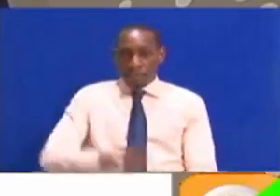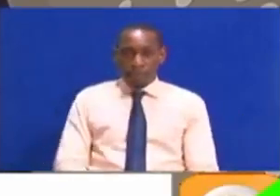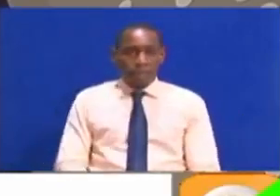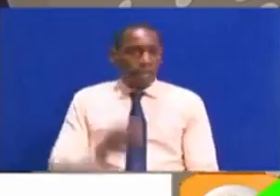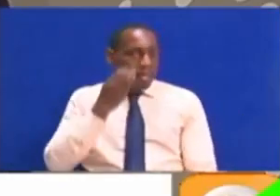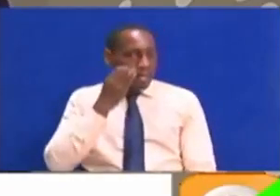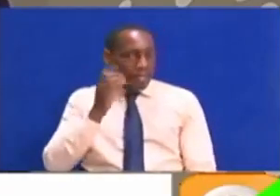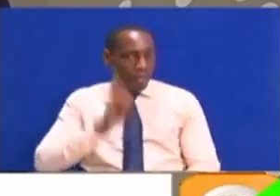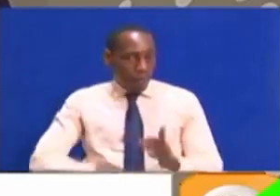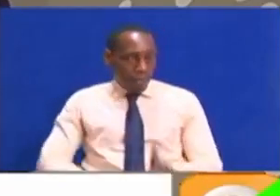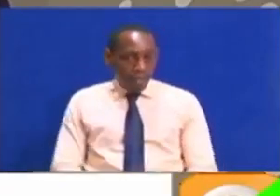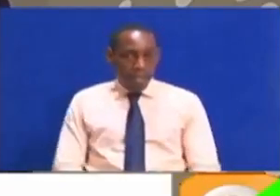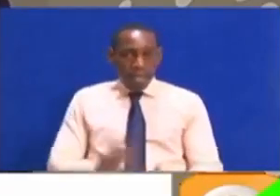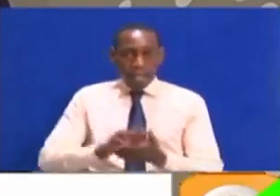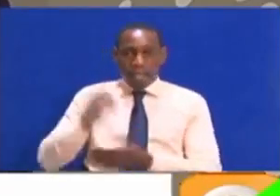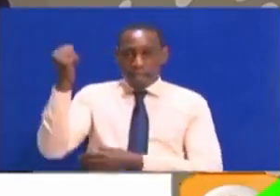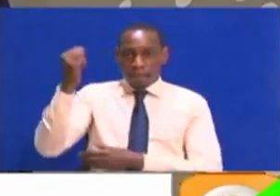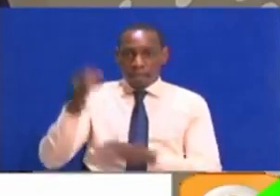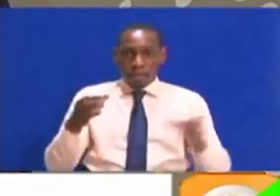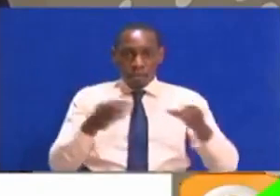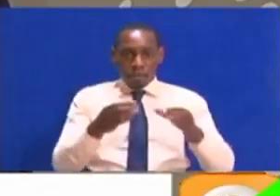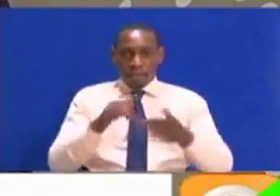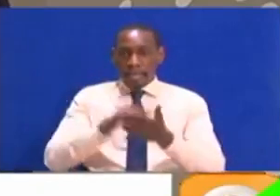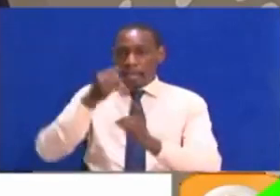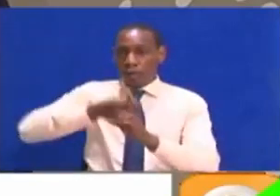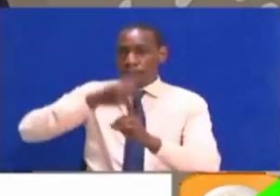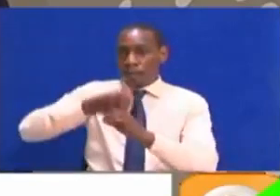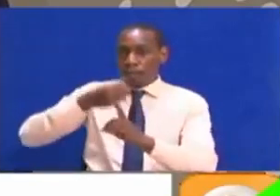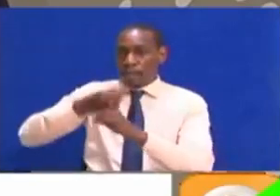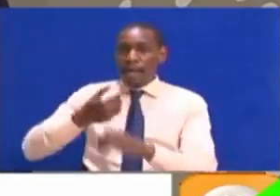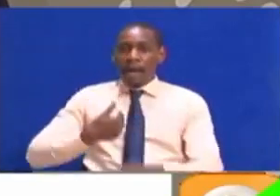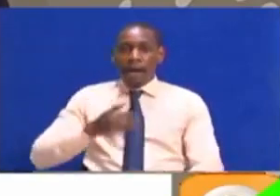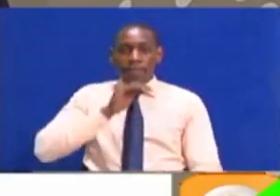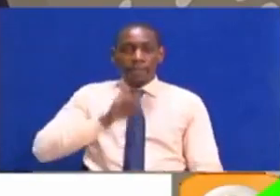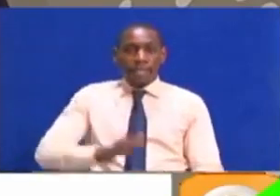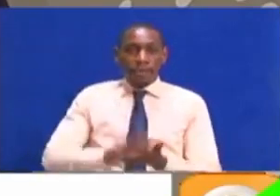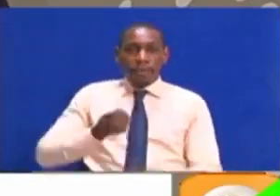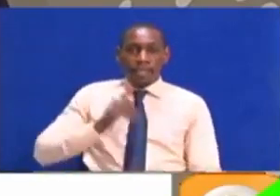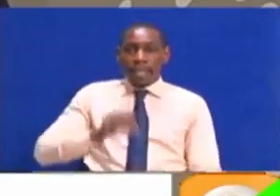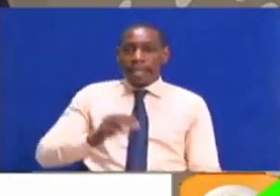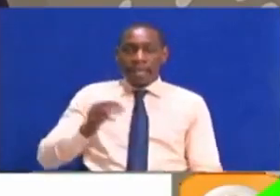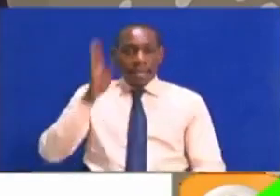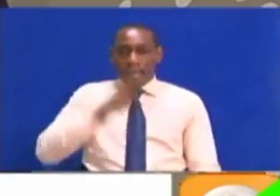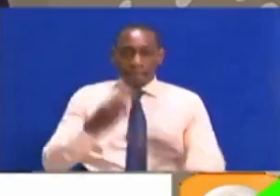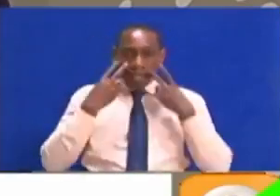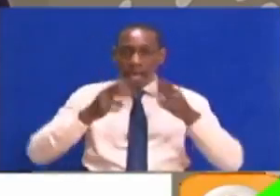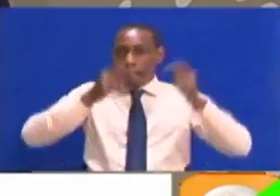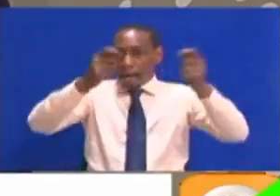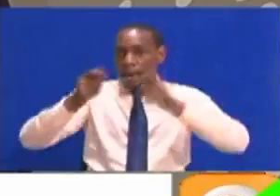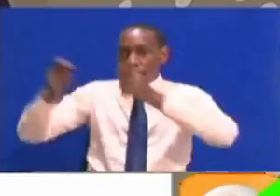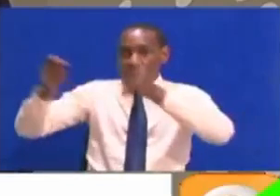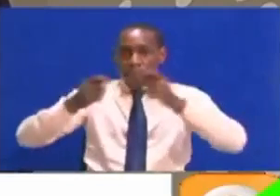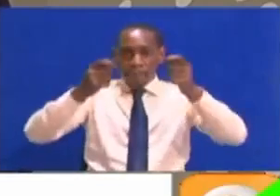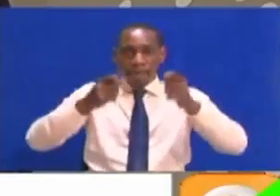the sad part. The political fat cats being fought for have sons and daughters you will never see on the streets